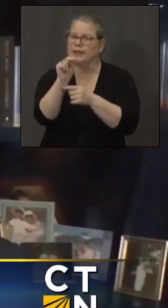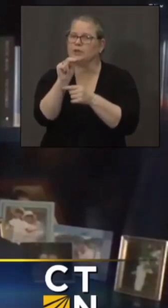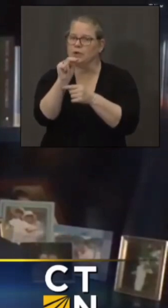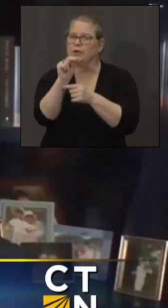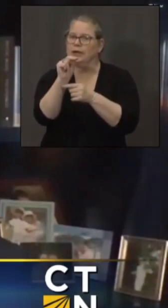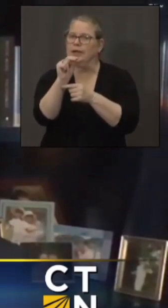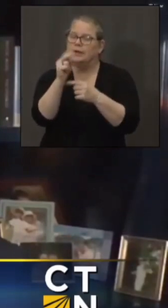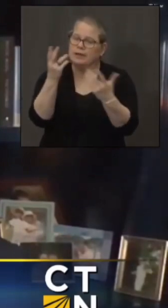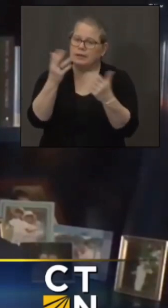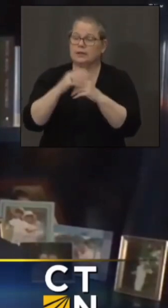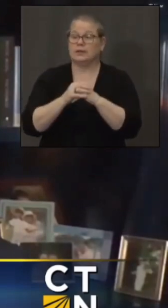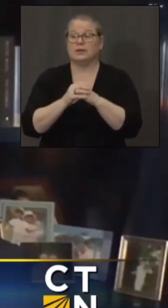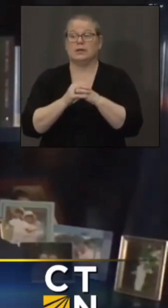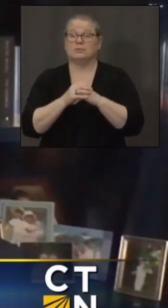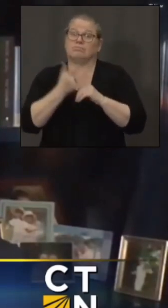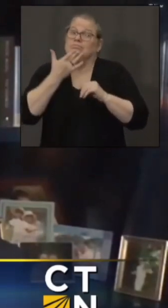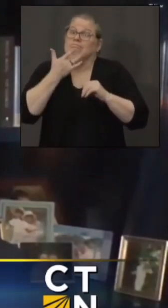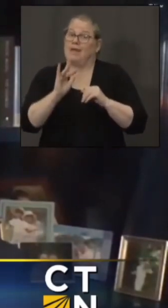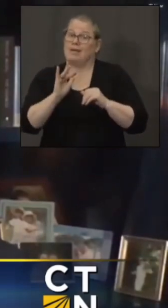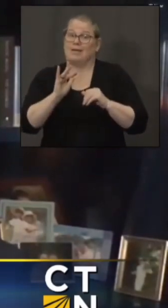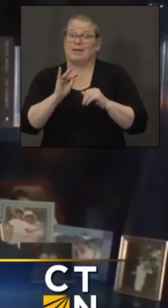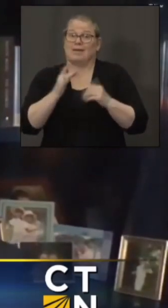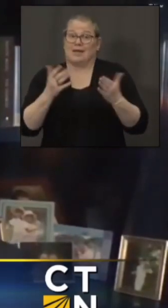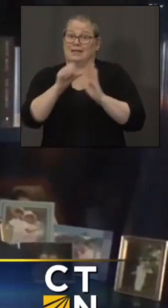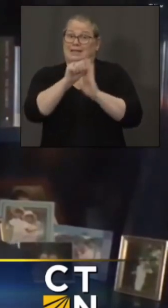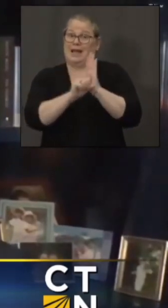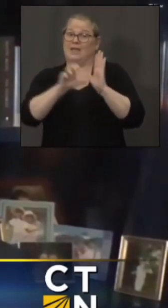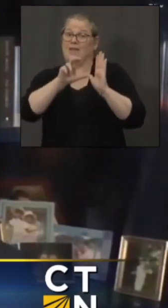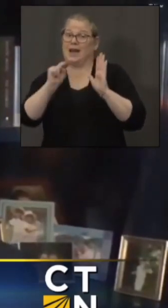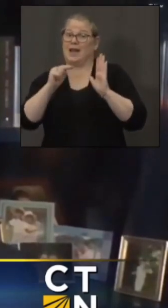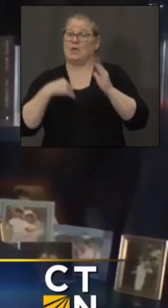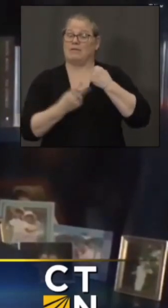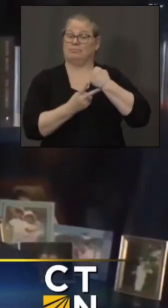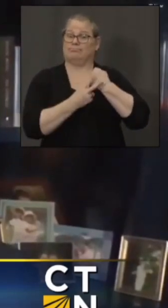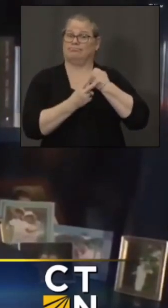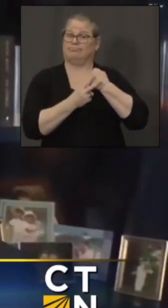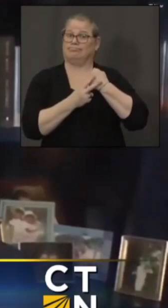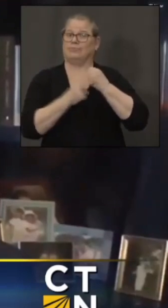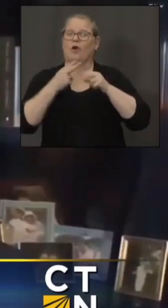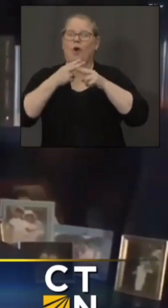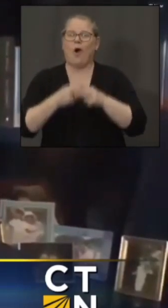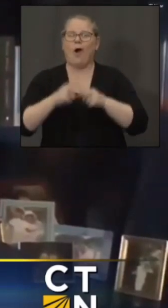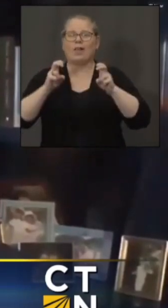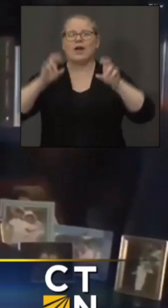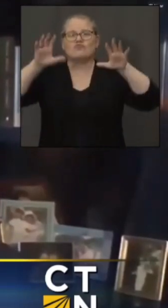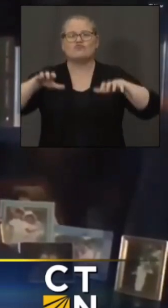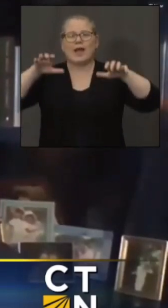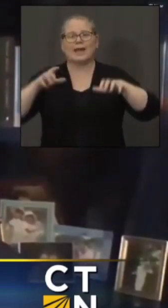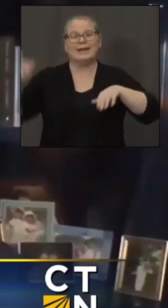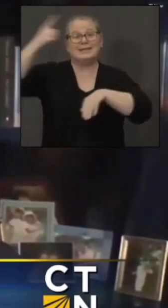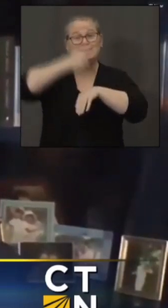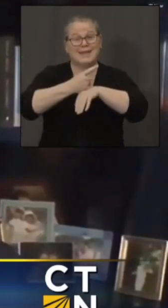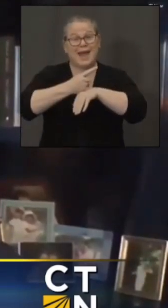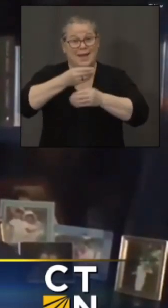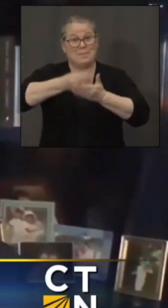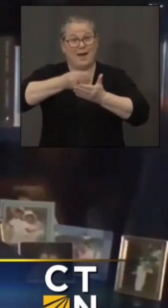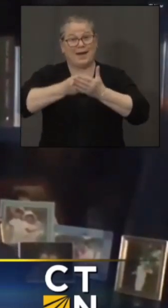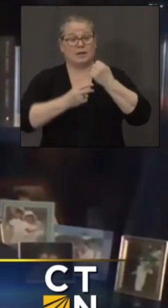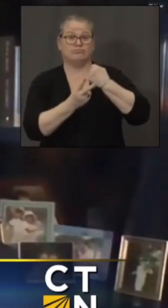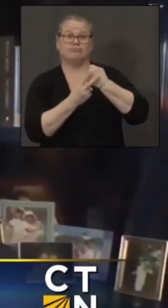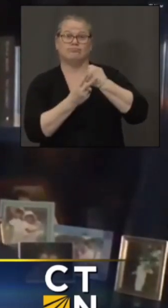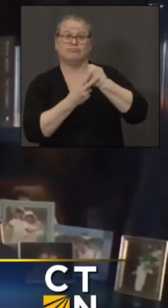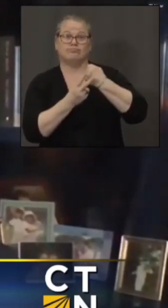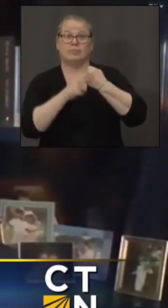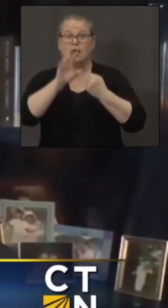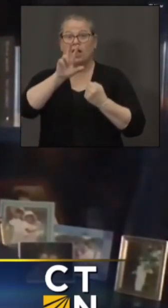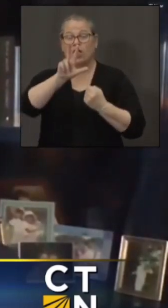Thank goodness we have a $3 billion rainy day fund. I can't use that to bail everybody out. But we can do is make